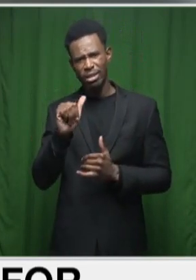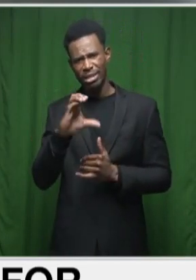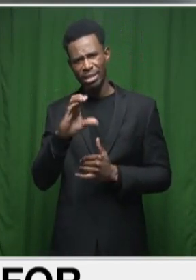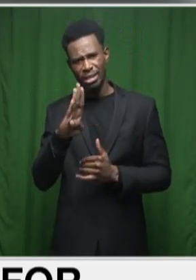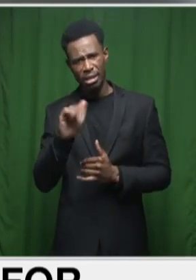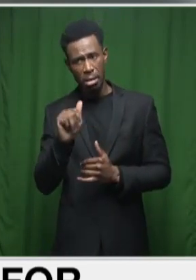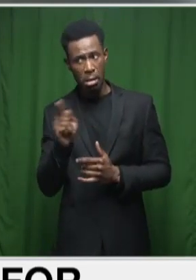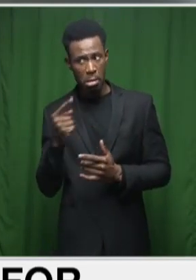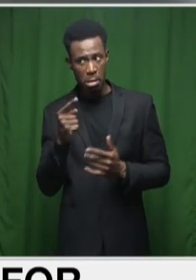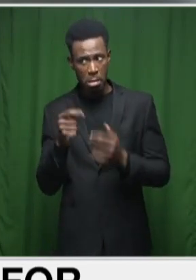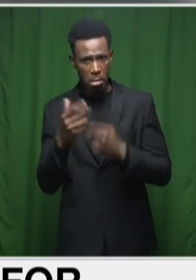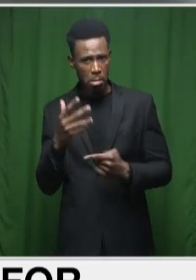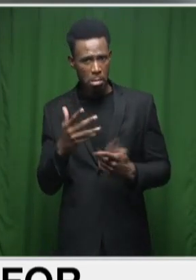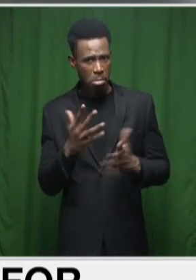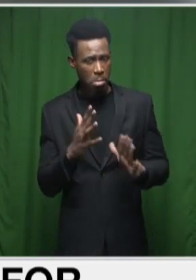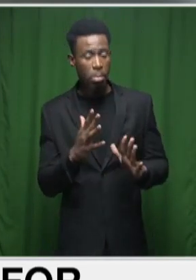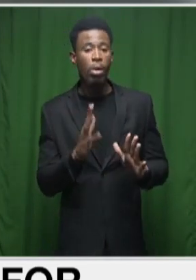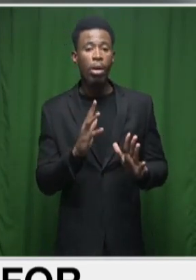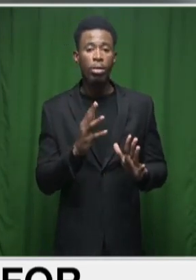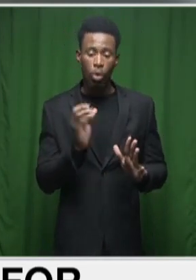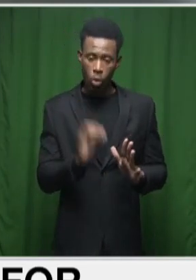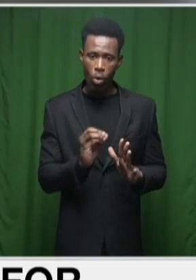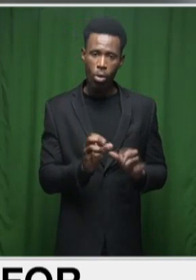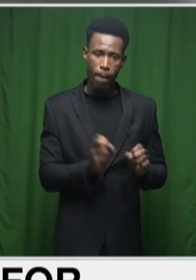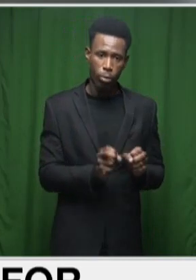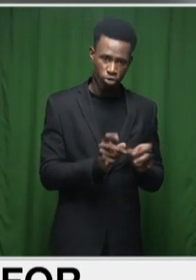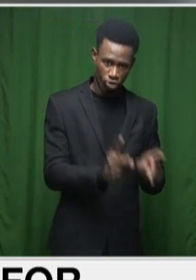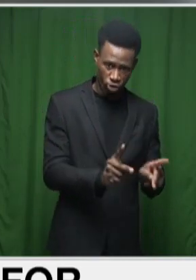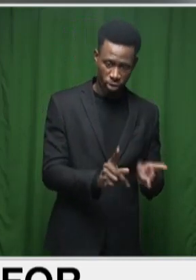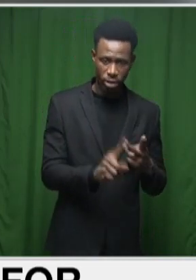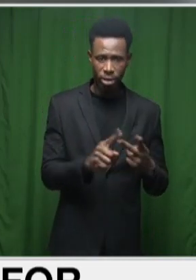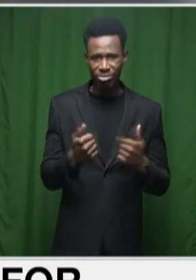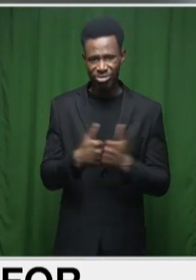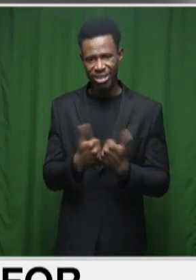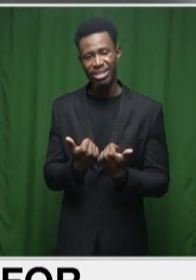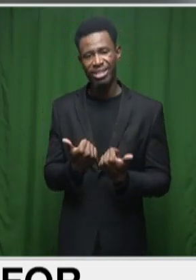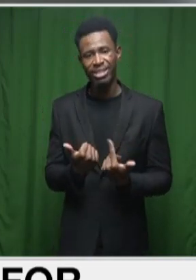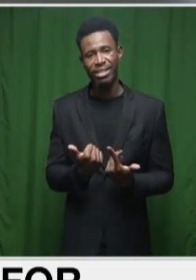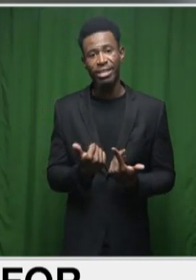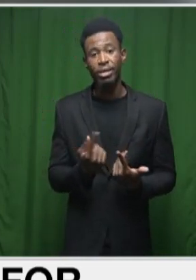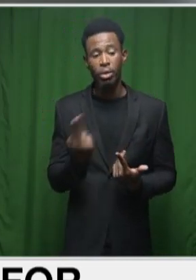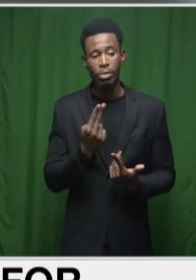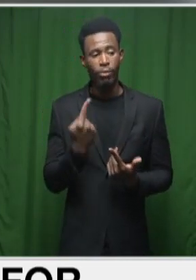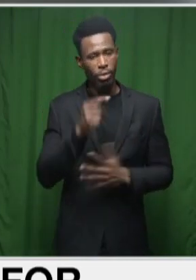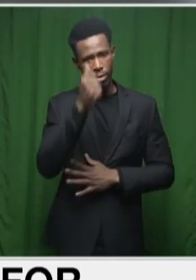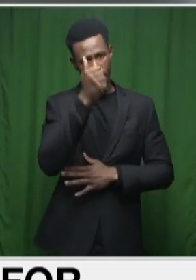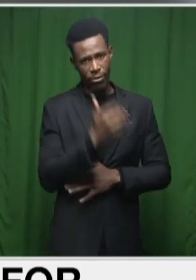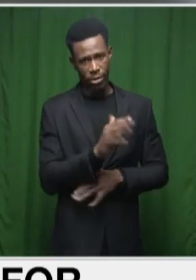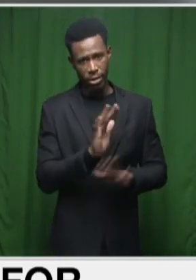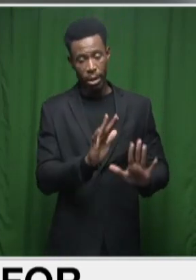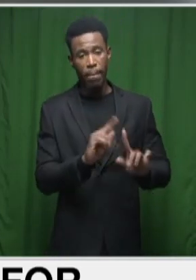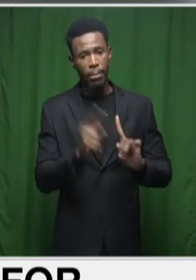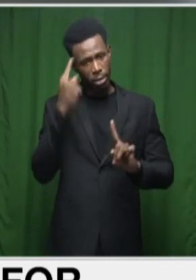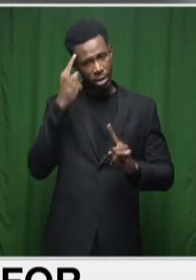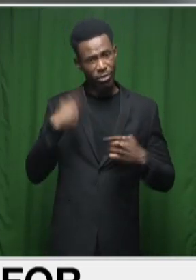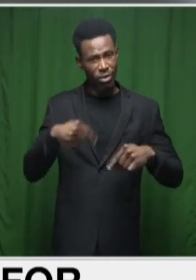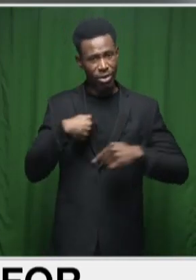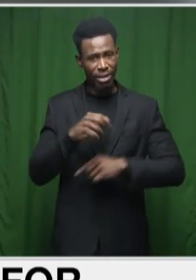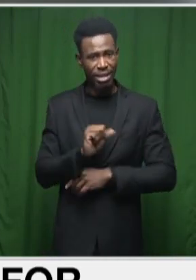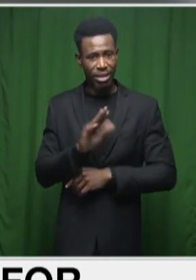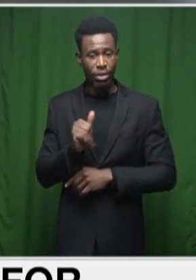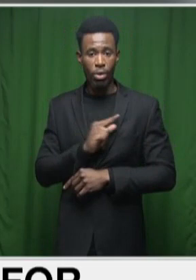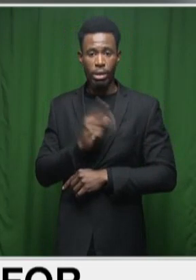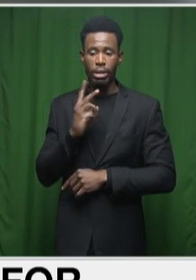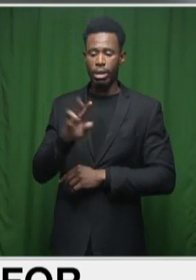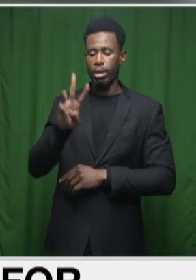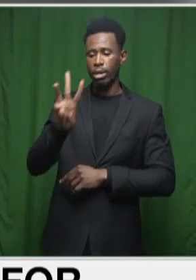are both opportunities and challenges that come with CBAM, especially in the African continent. And I think for us, looking at the WTO